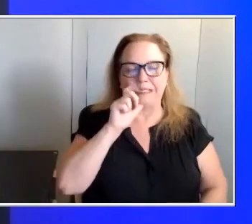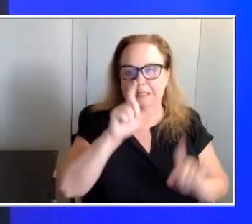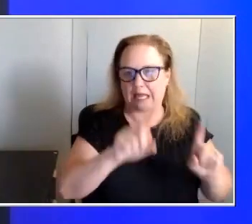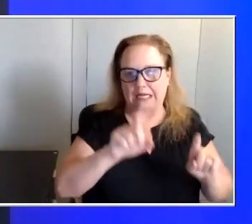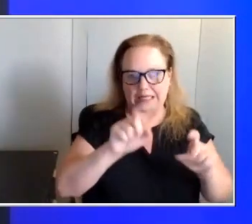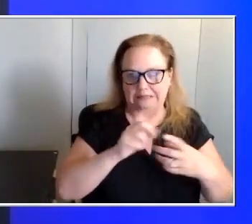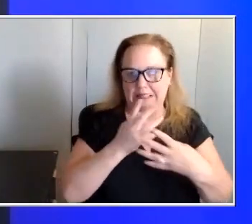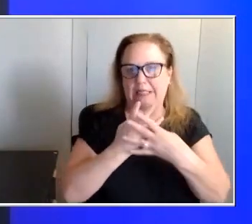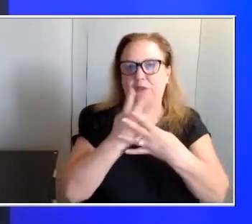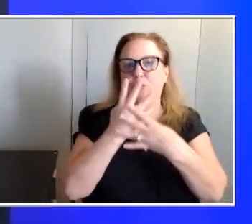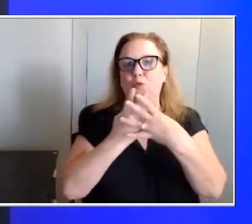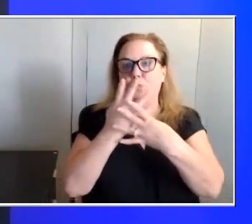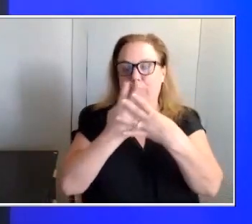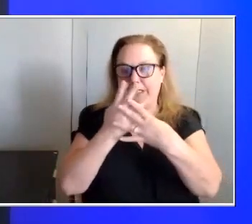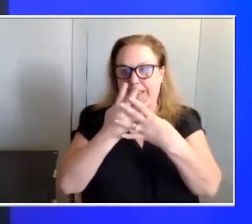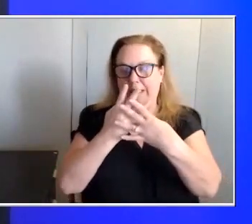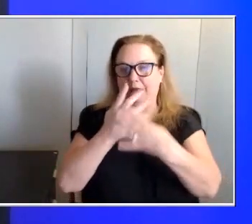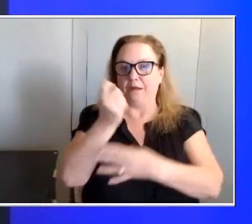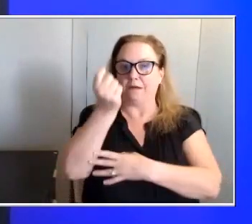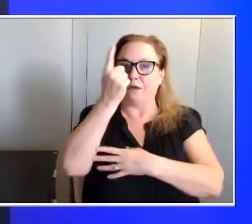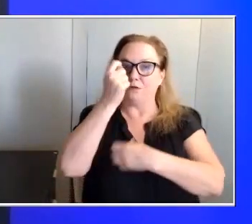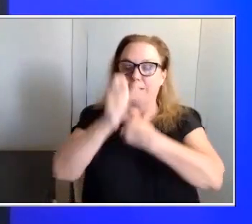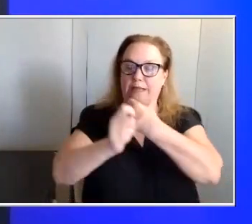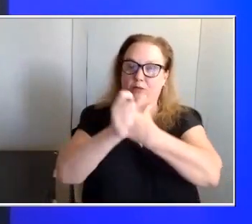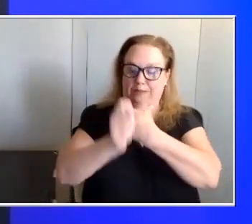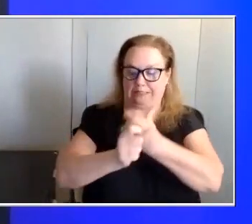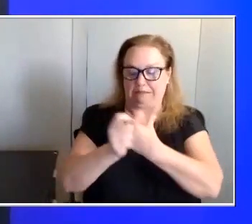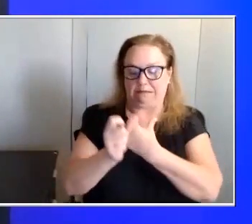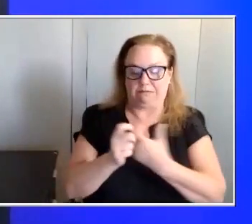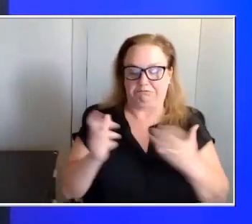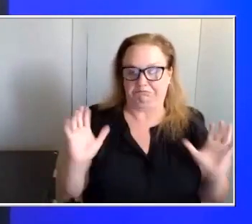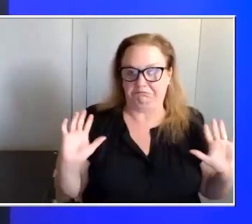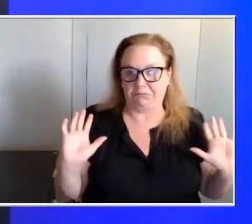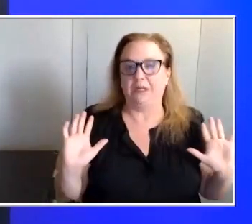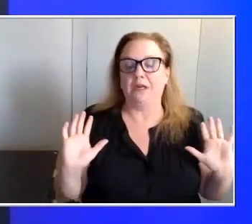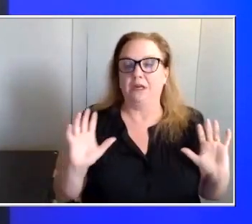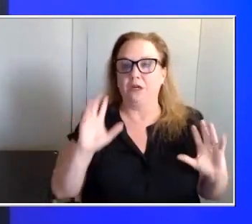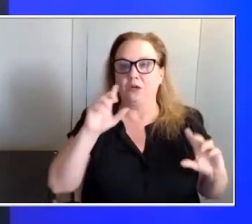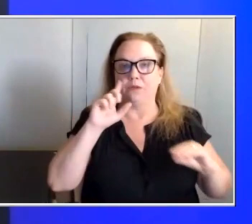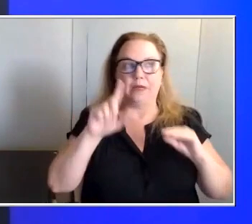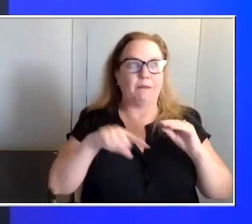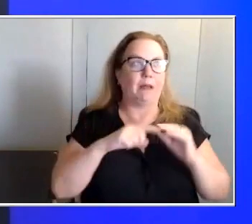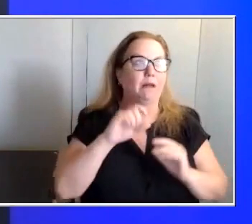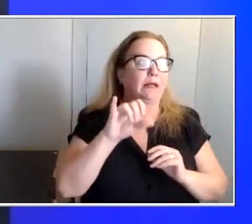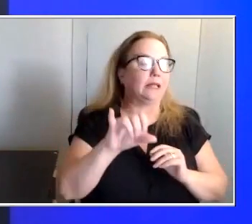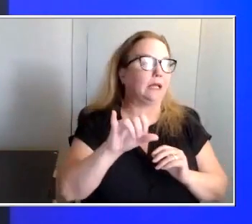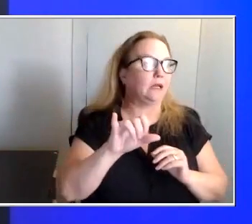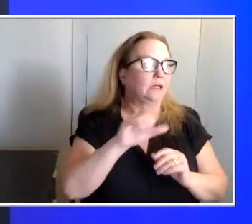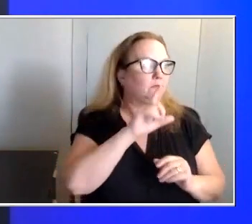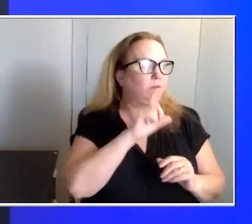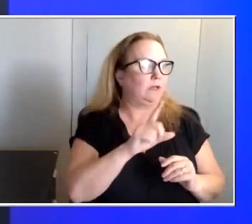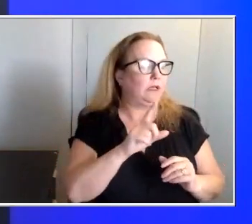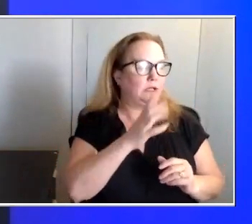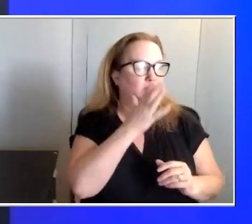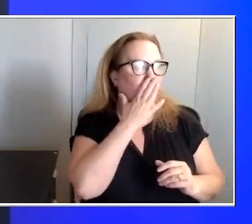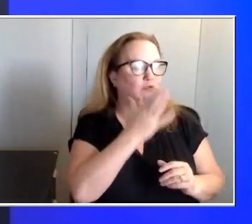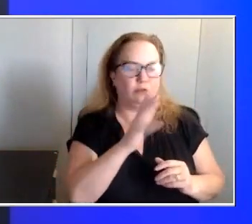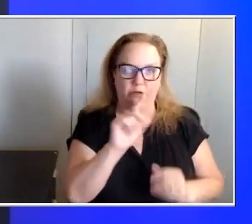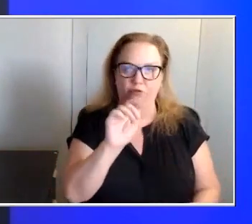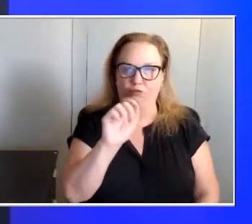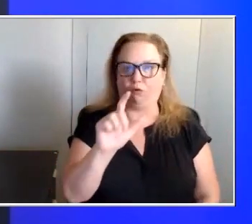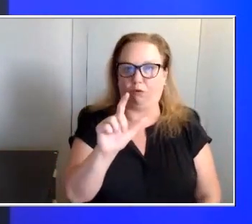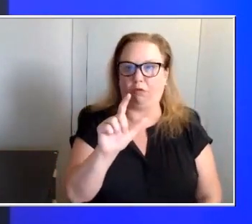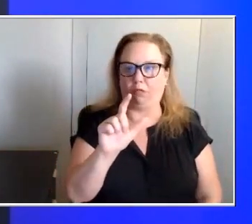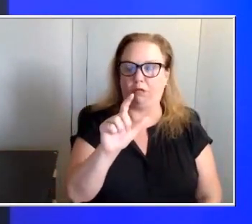understand the risk of prostate cancer. And when you think about it in that context, it's actually a really good tool and a good test